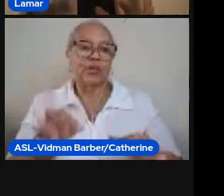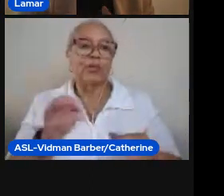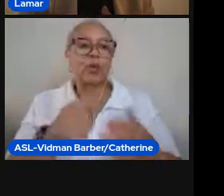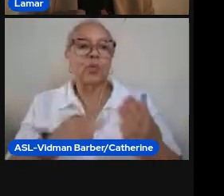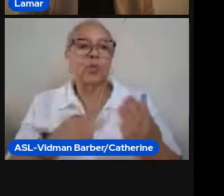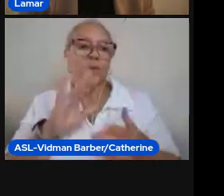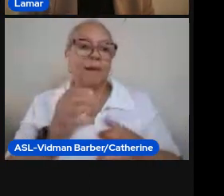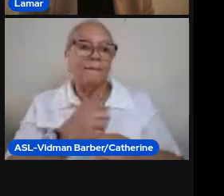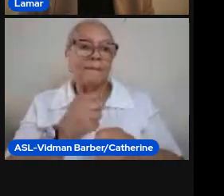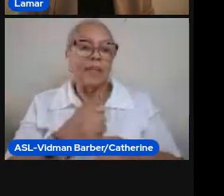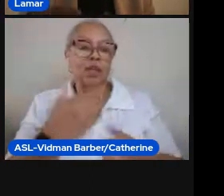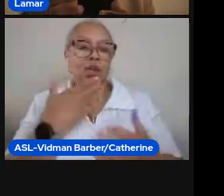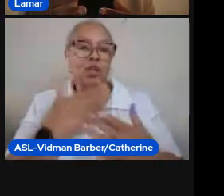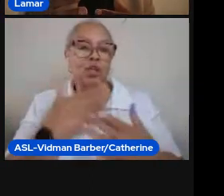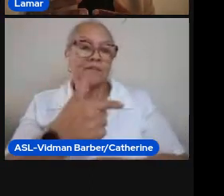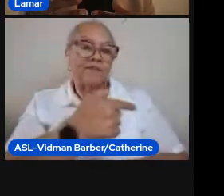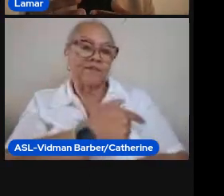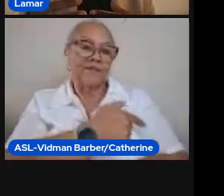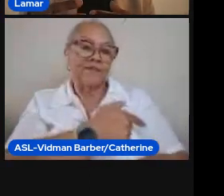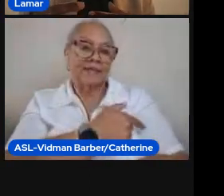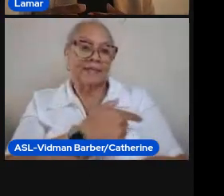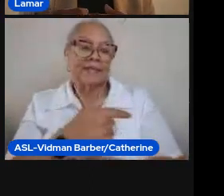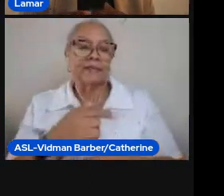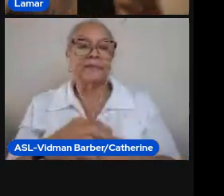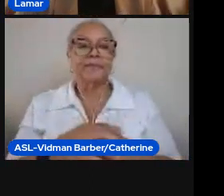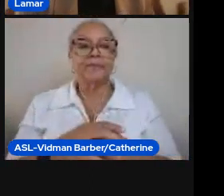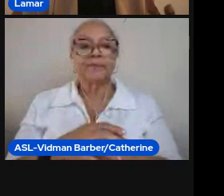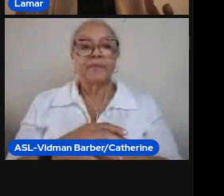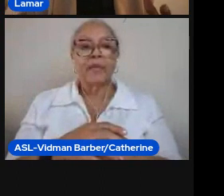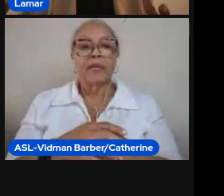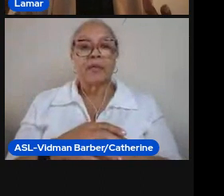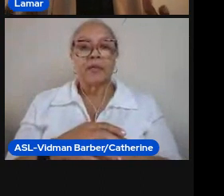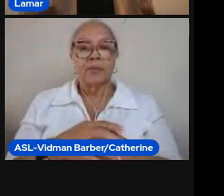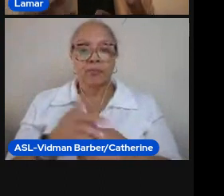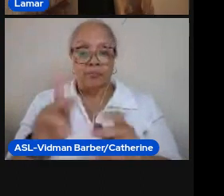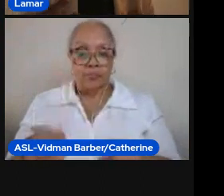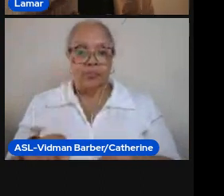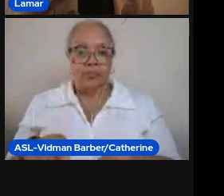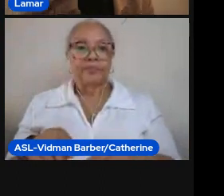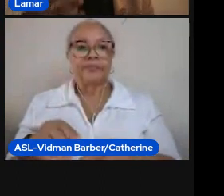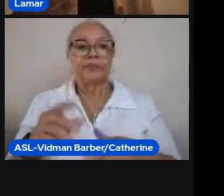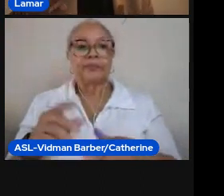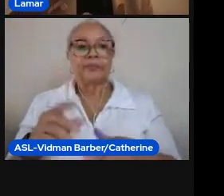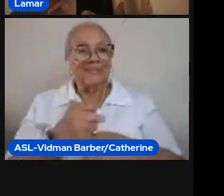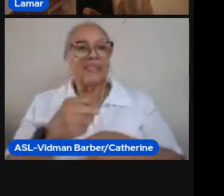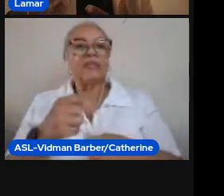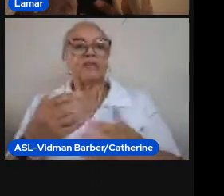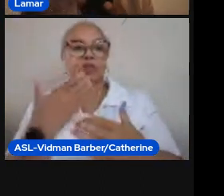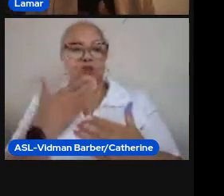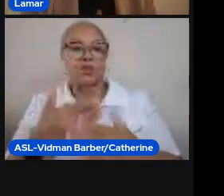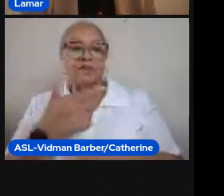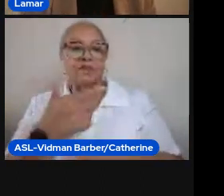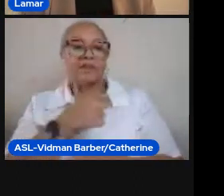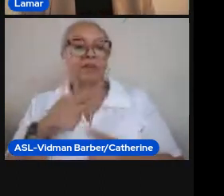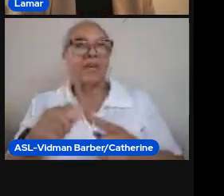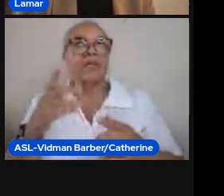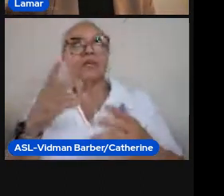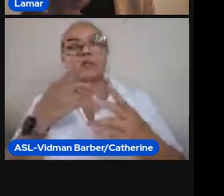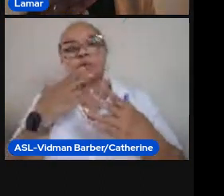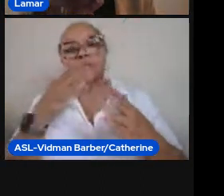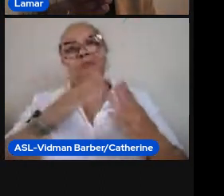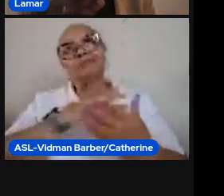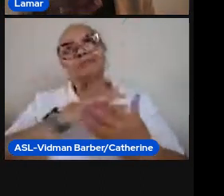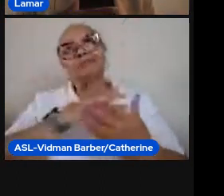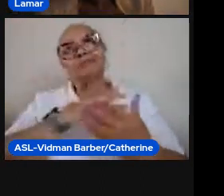good vaccine candidate. I know in the grand scheme of things, we are used to seeing the end product